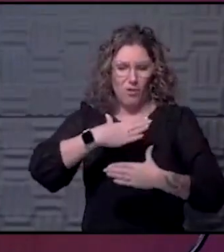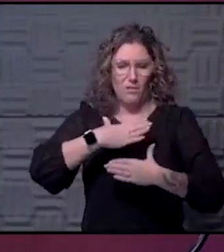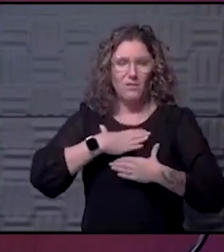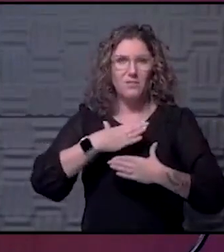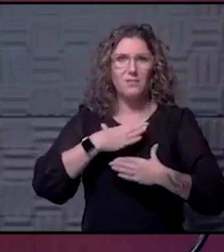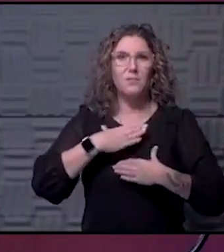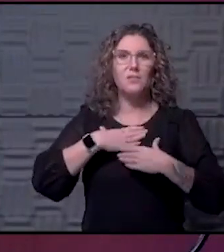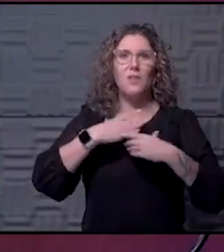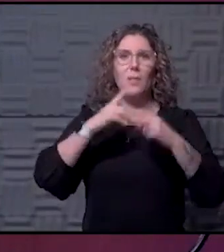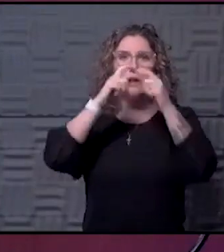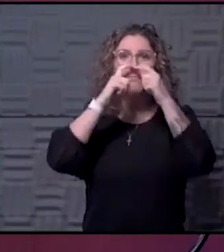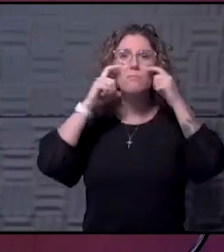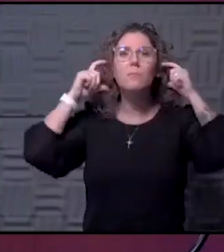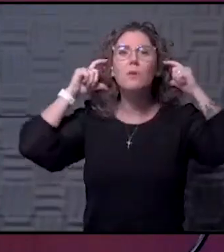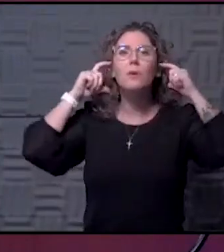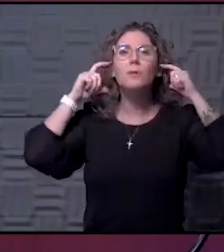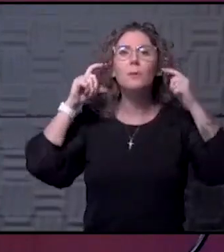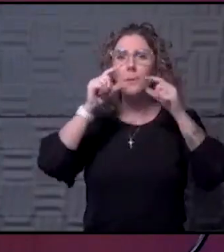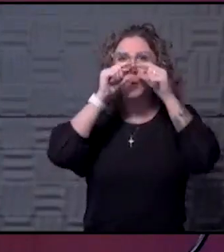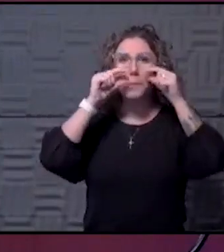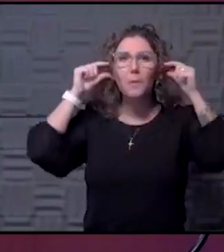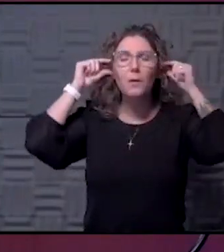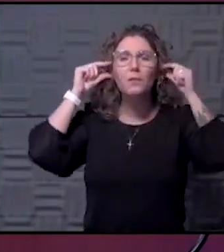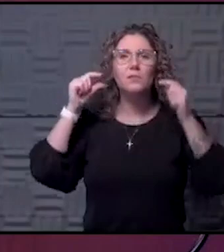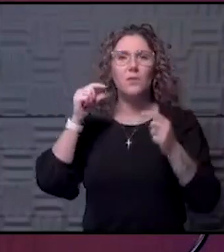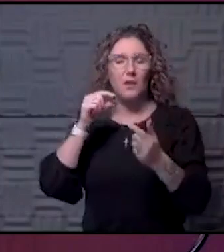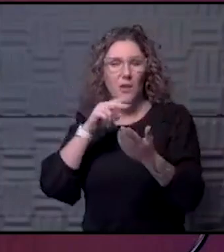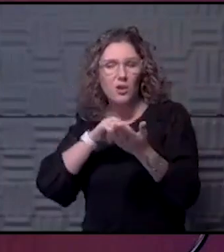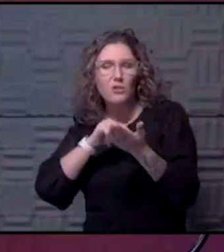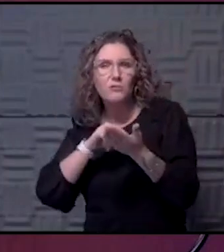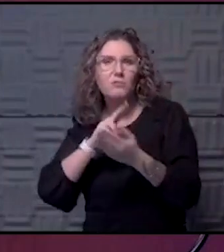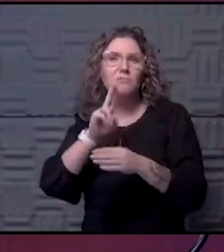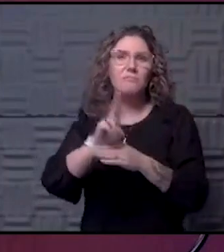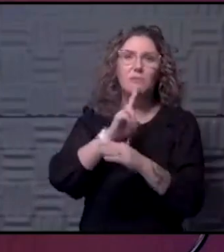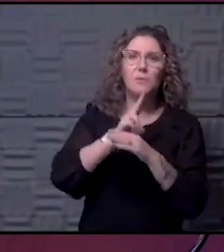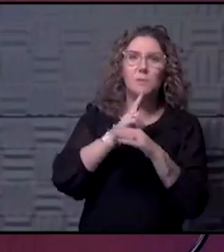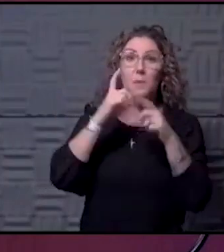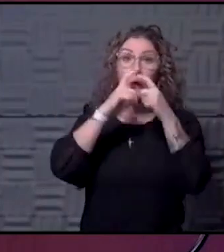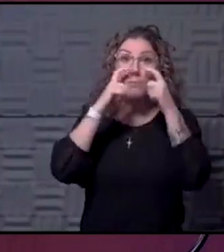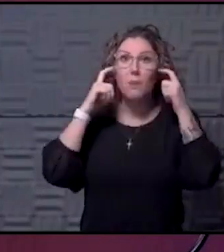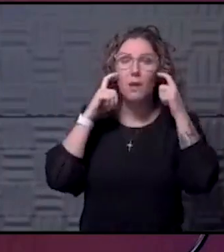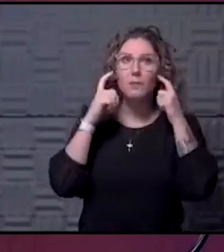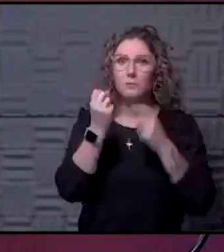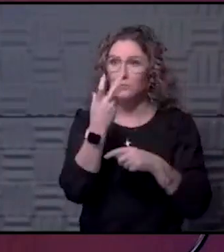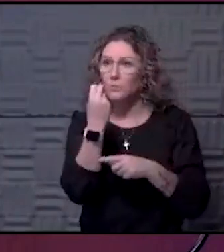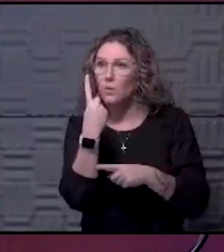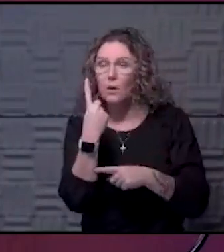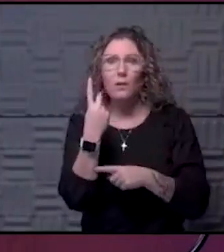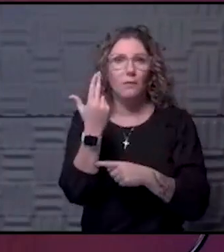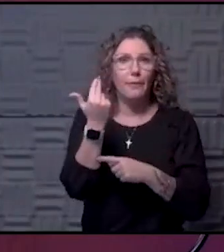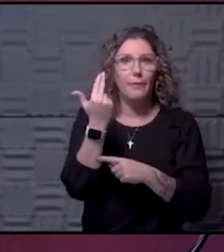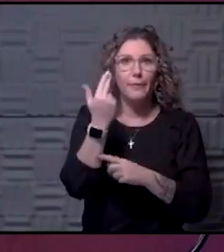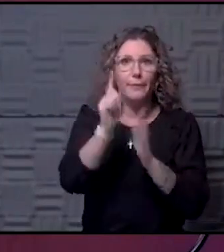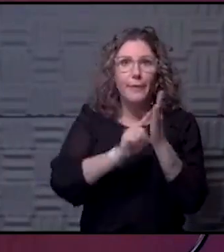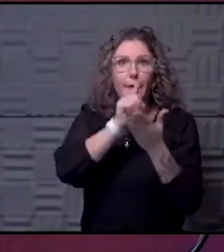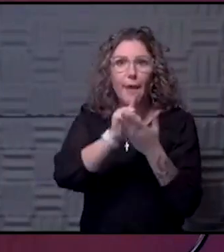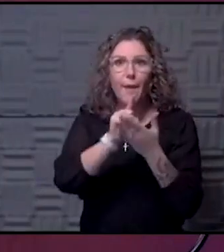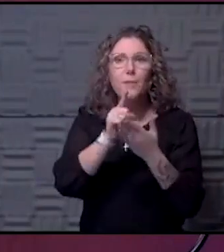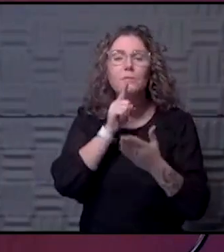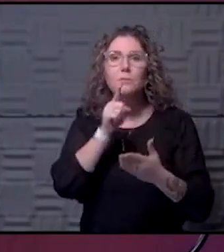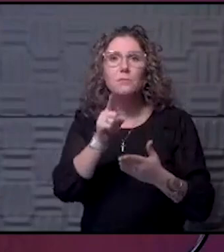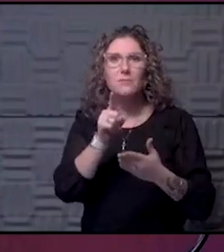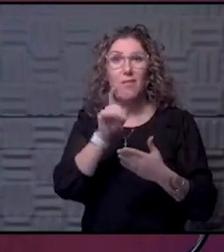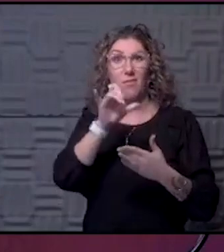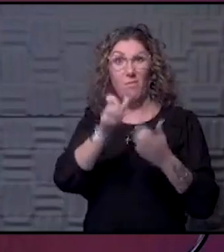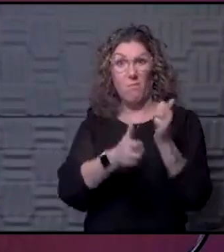wear the half-face respirators all the time. So you're talking about nurses that are wearing these masks for 12 to 13 hours. You're essentially shouting that the duration